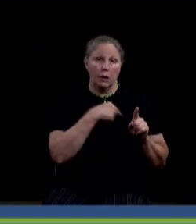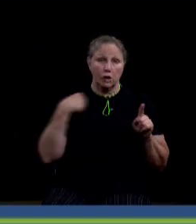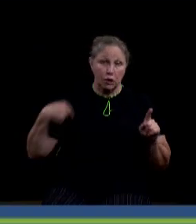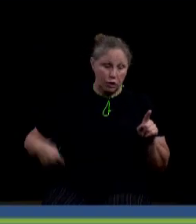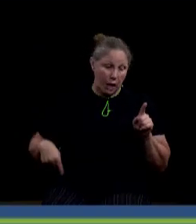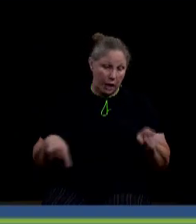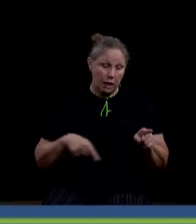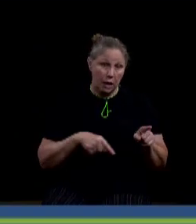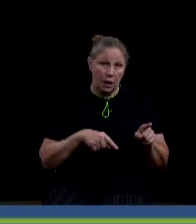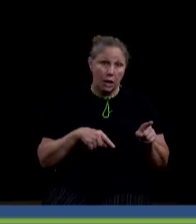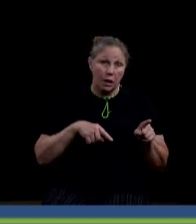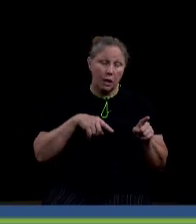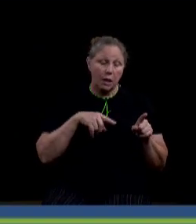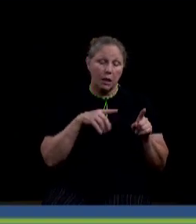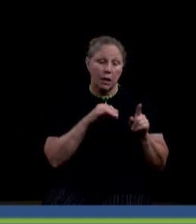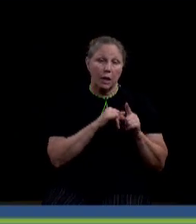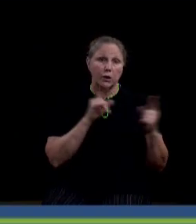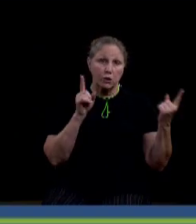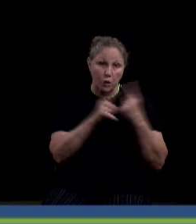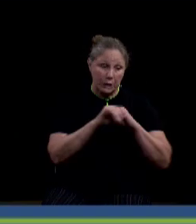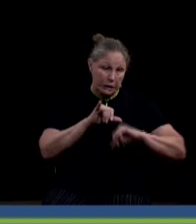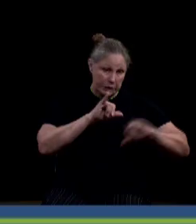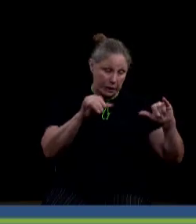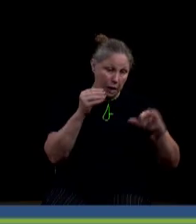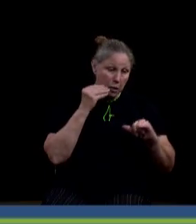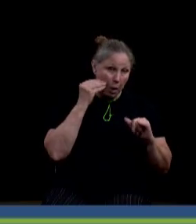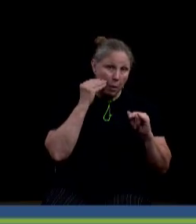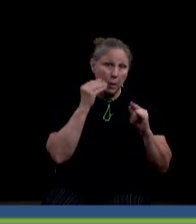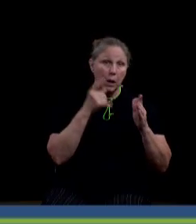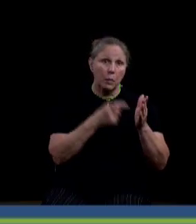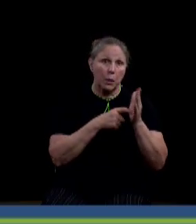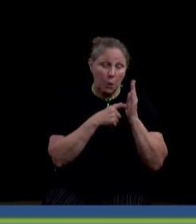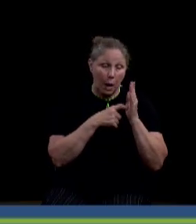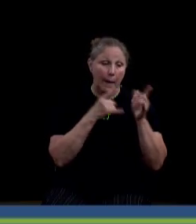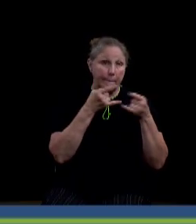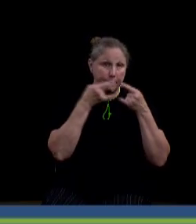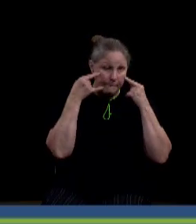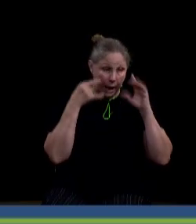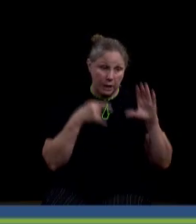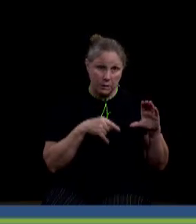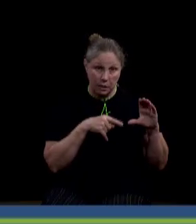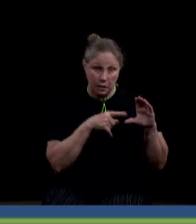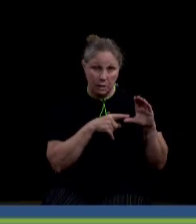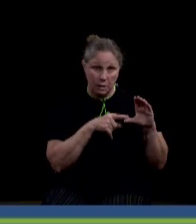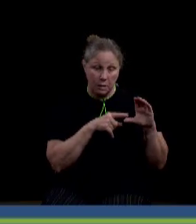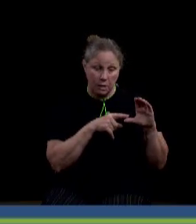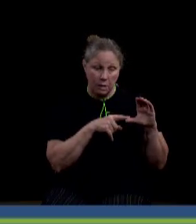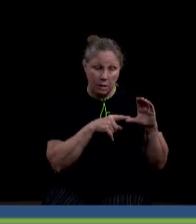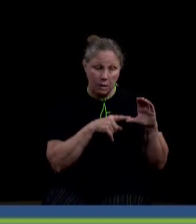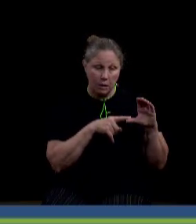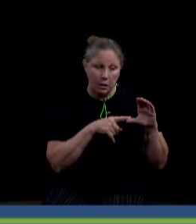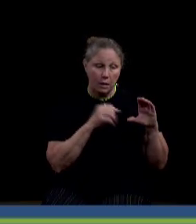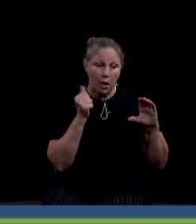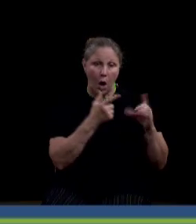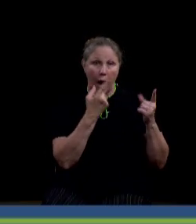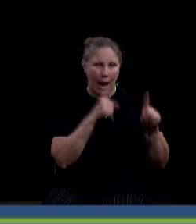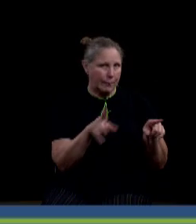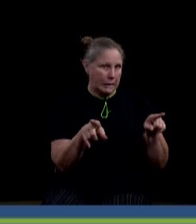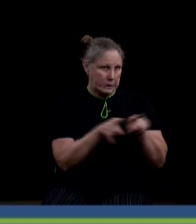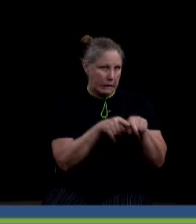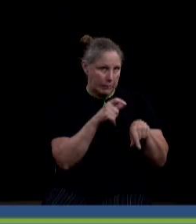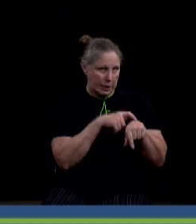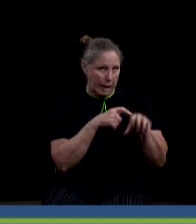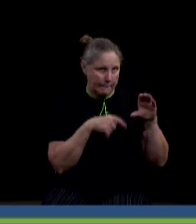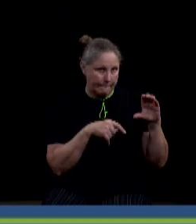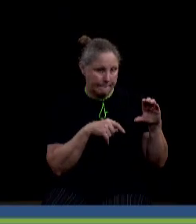place, and the mandated mask wearing all occurred at the same time. And then they could